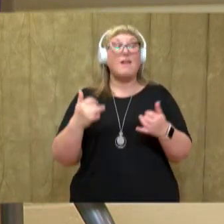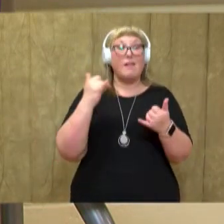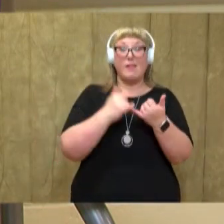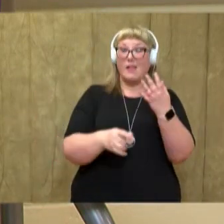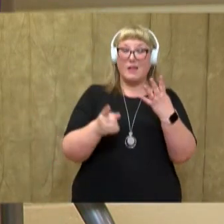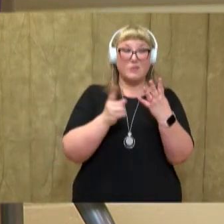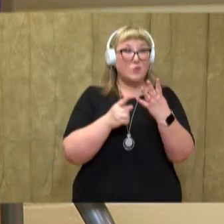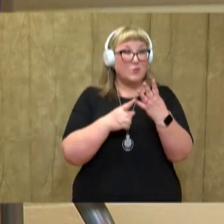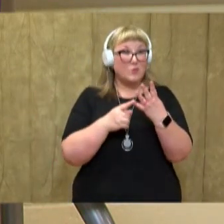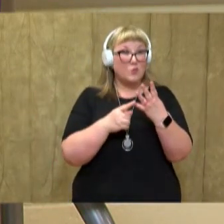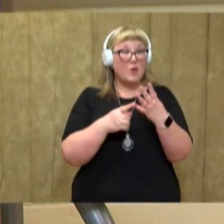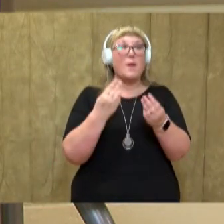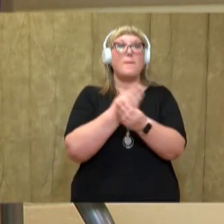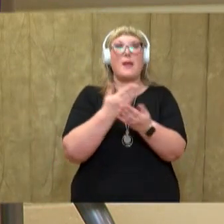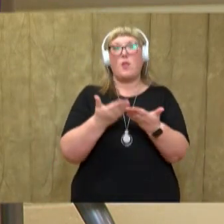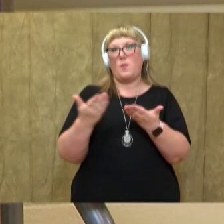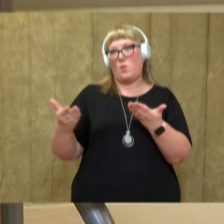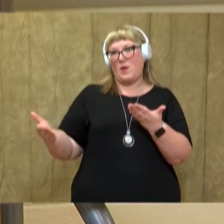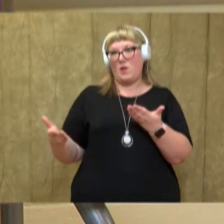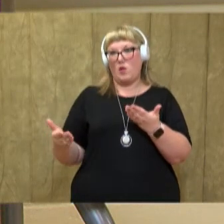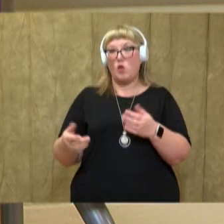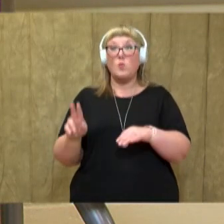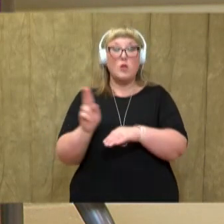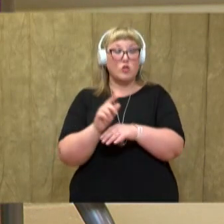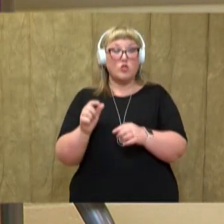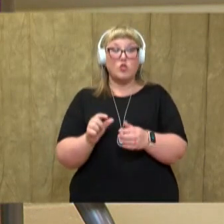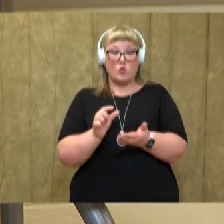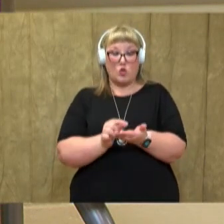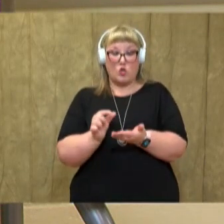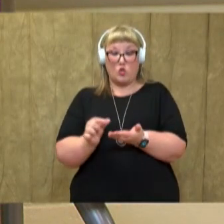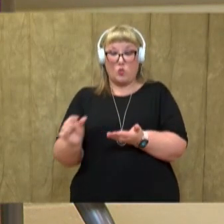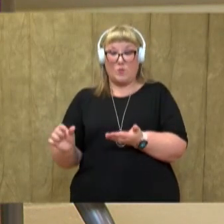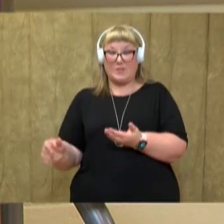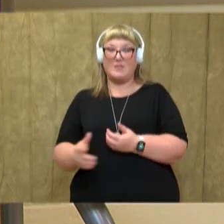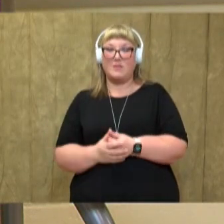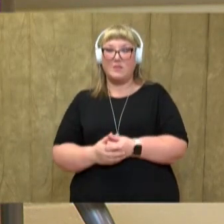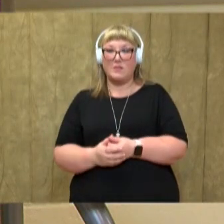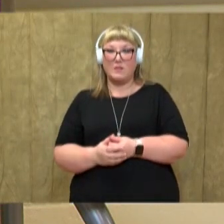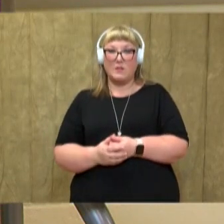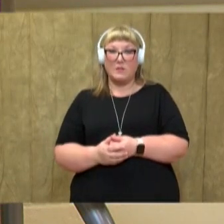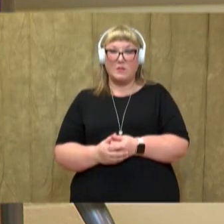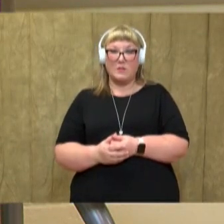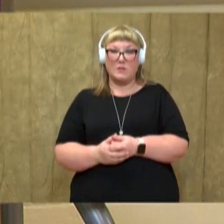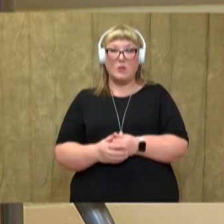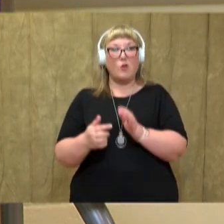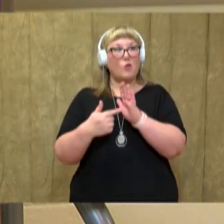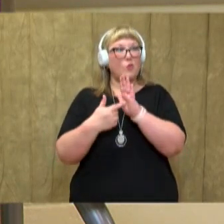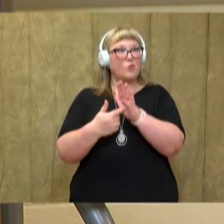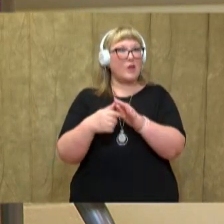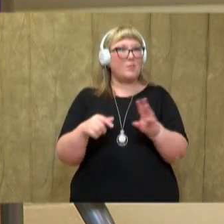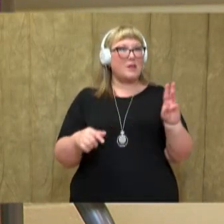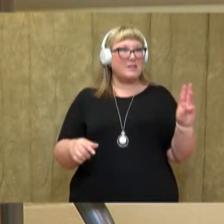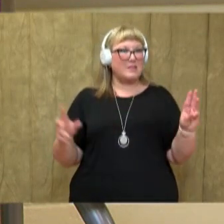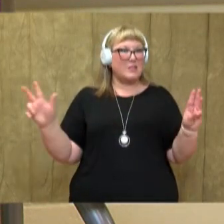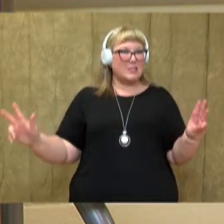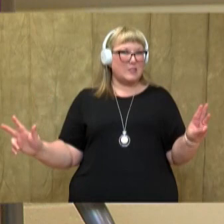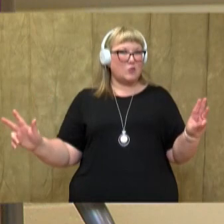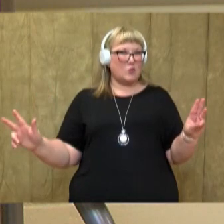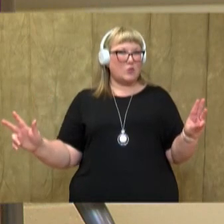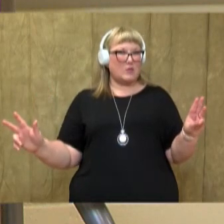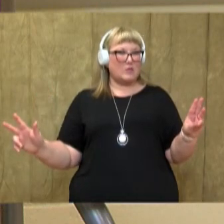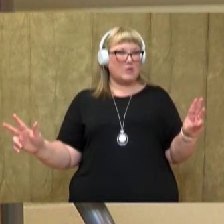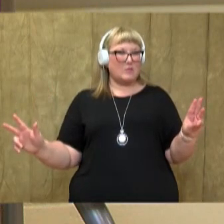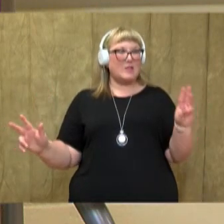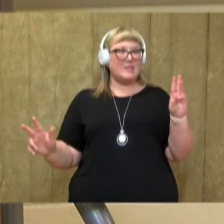math manipulatives. So let's use our cubes to represent 6 plus 3